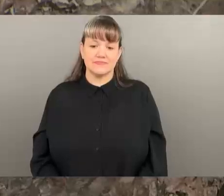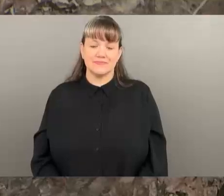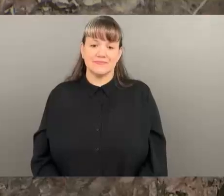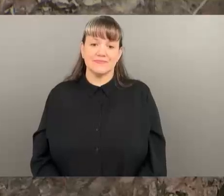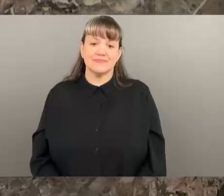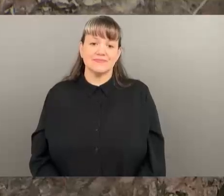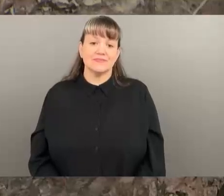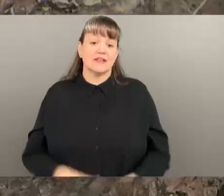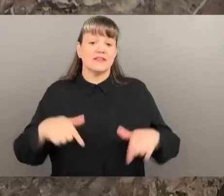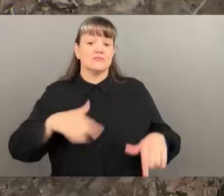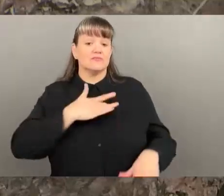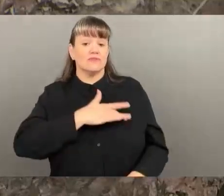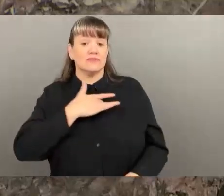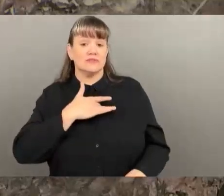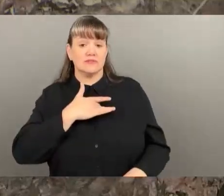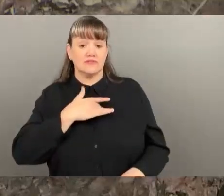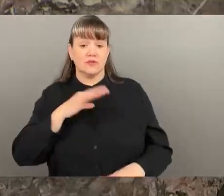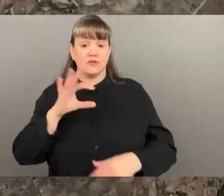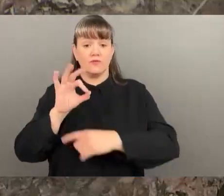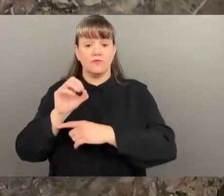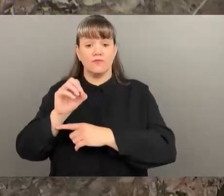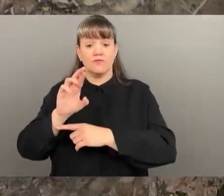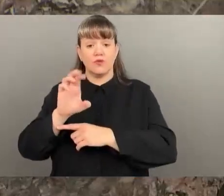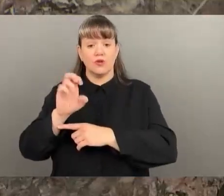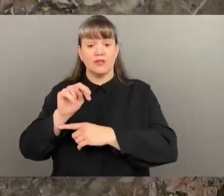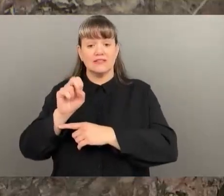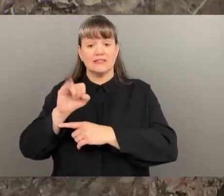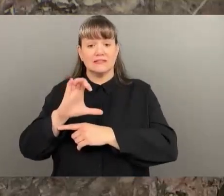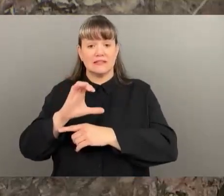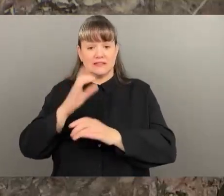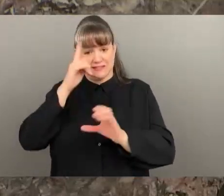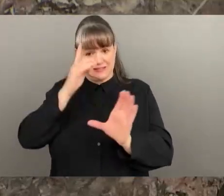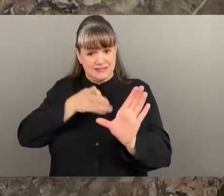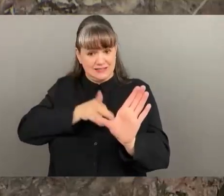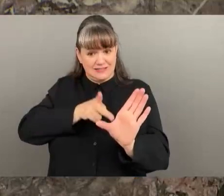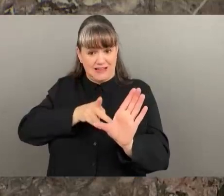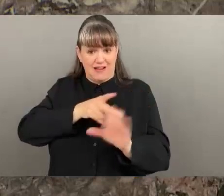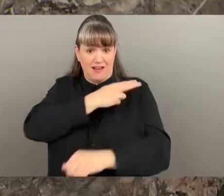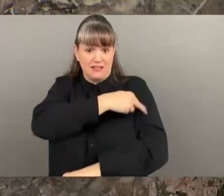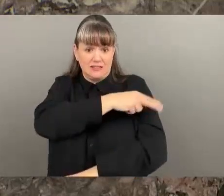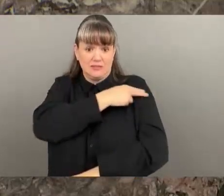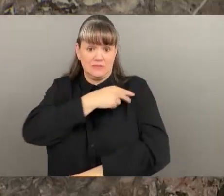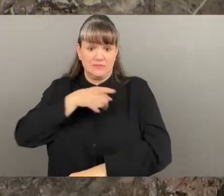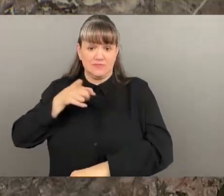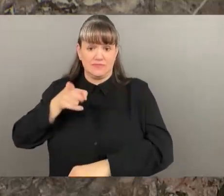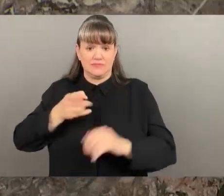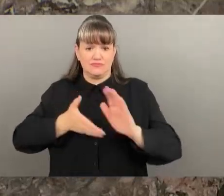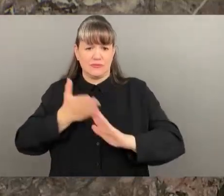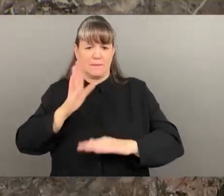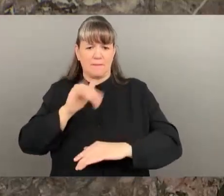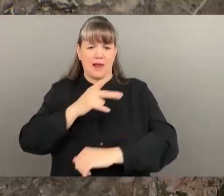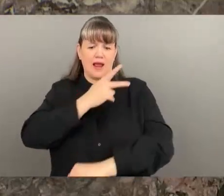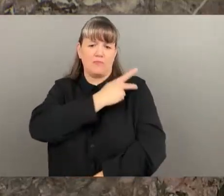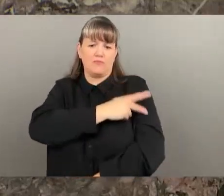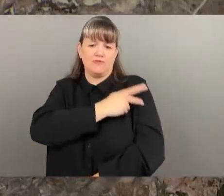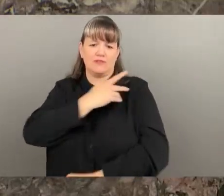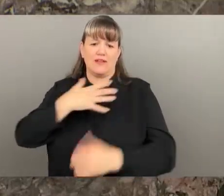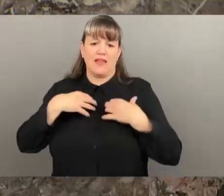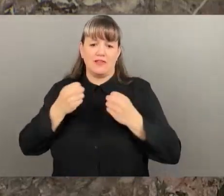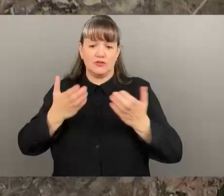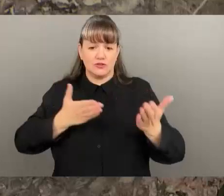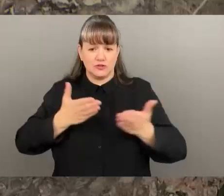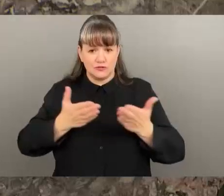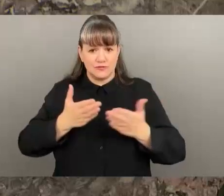the Provincial Health Services Authority, provides an incredibly important service to British Columbia by being able